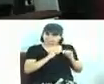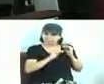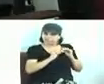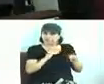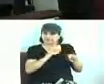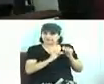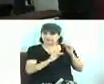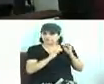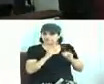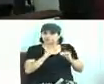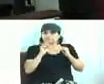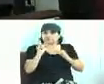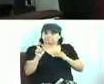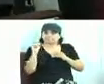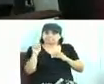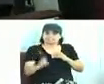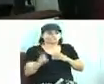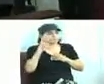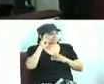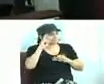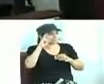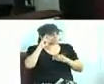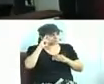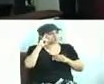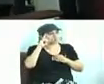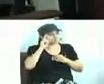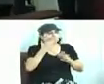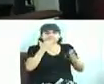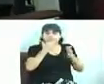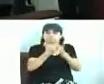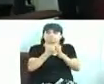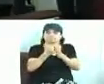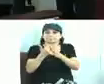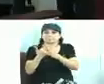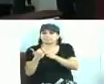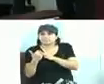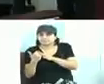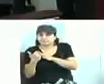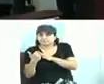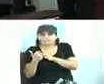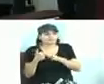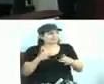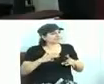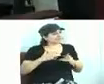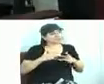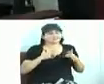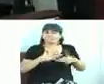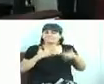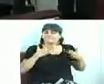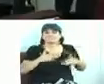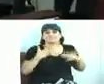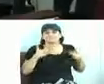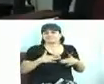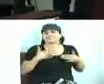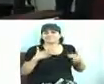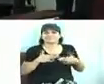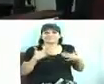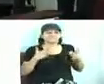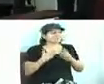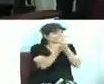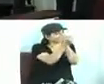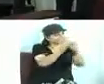I've got a made up mind. My soul's so happy, I've been saved